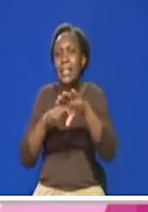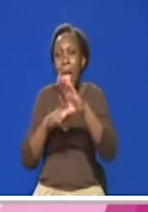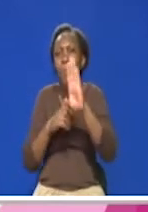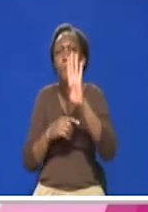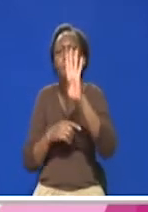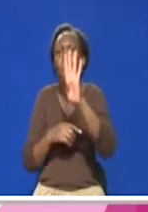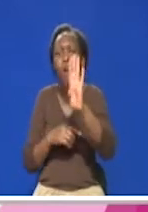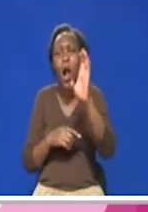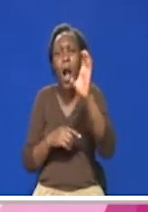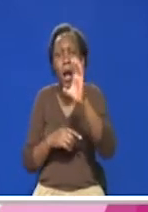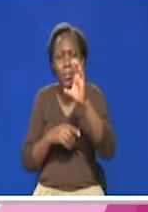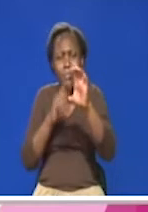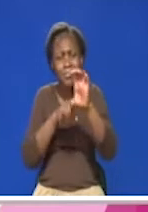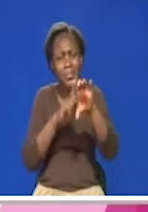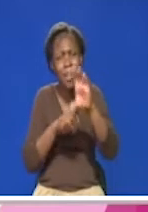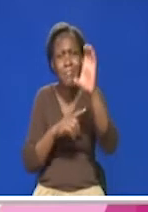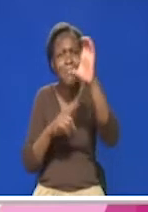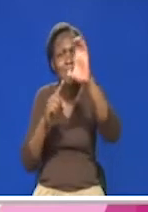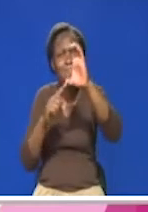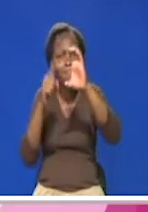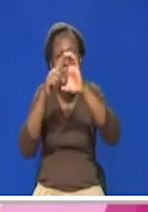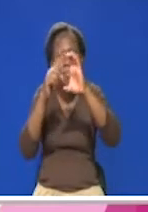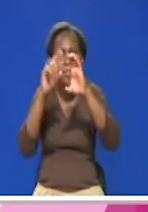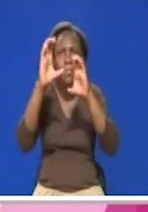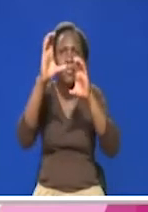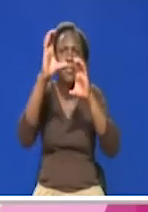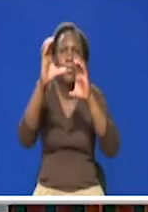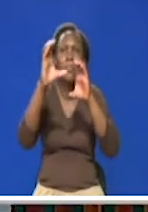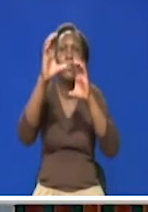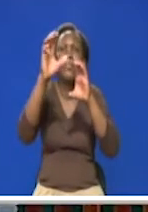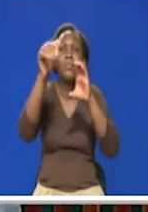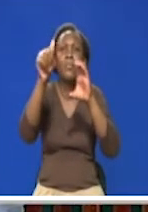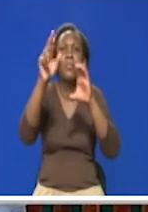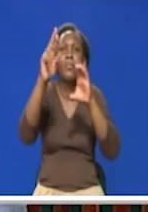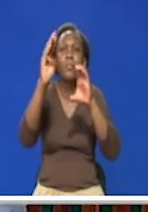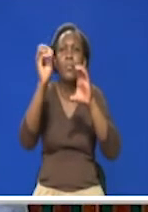has 4 carbon atoms. Let me explain this.